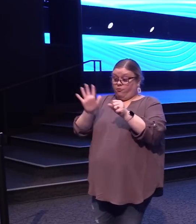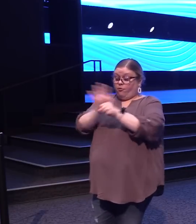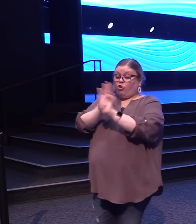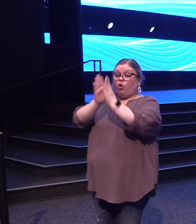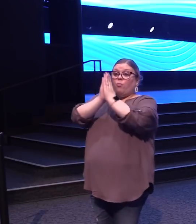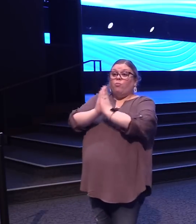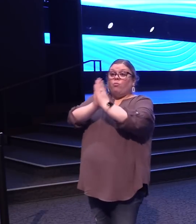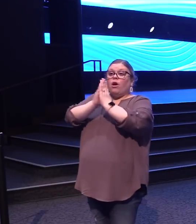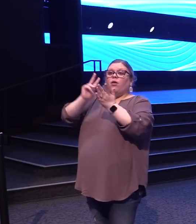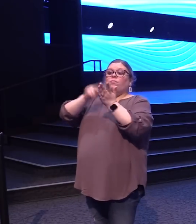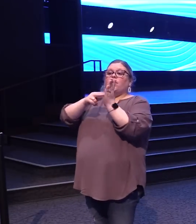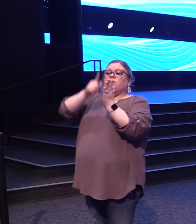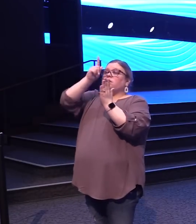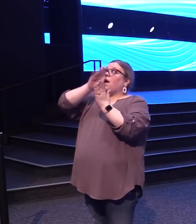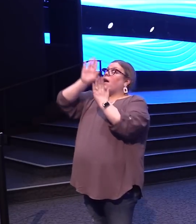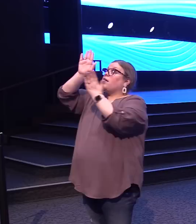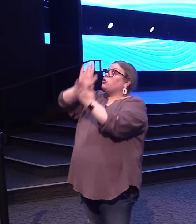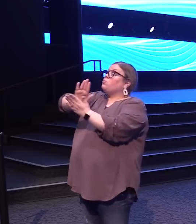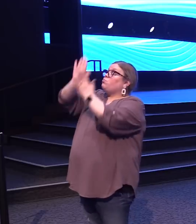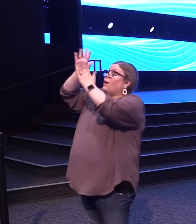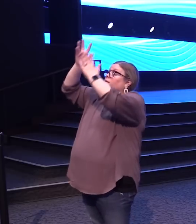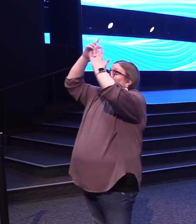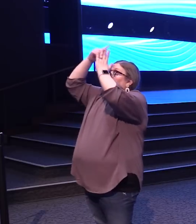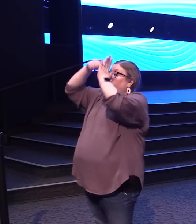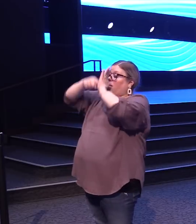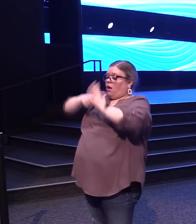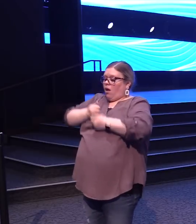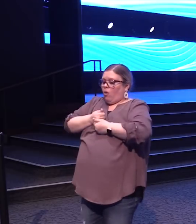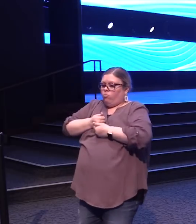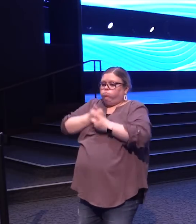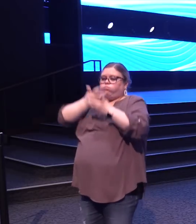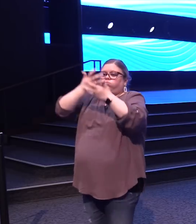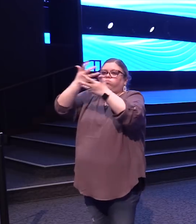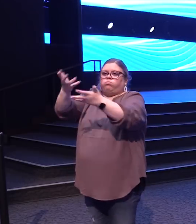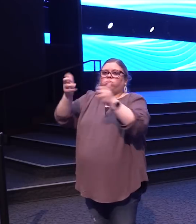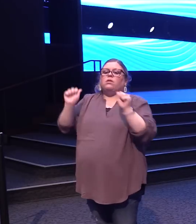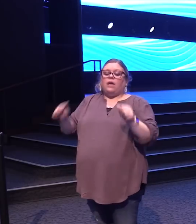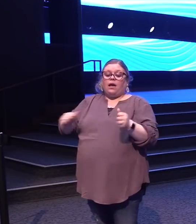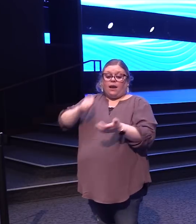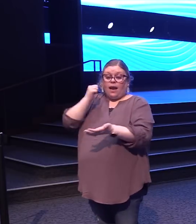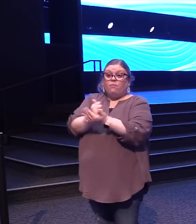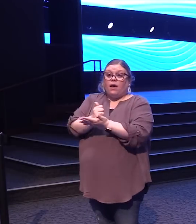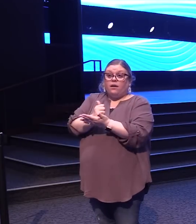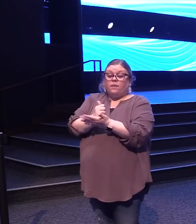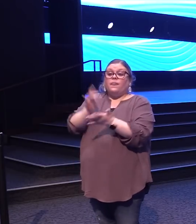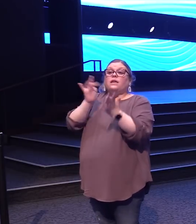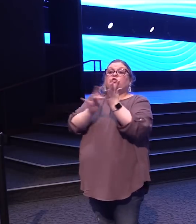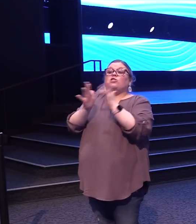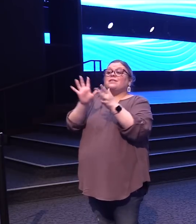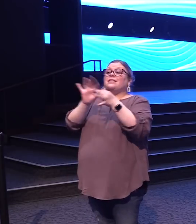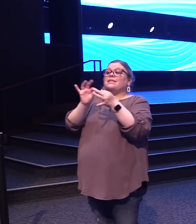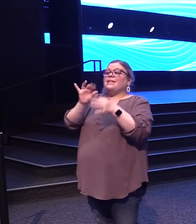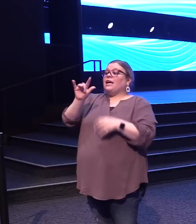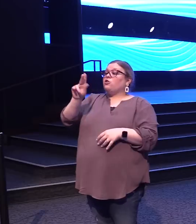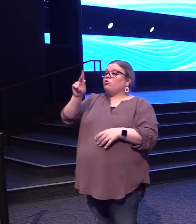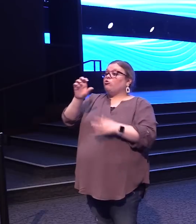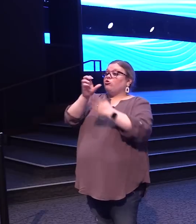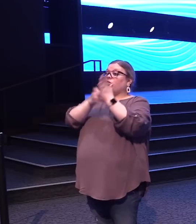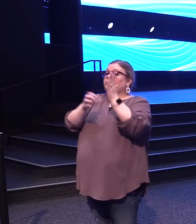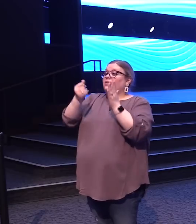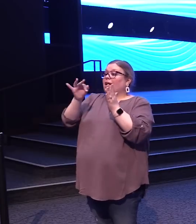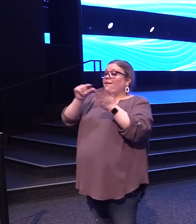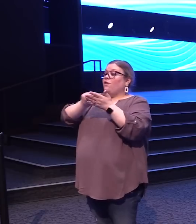God's presence is poured out inside it. Amen? Amen. Jesus Himself says in Luke 19, verse